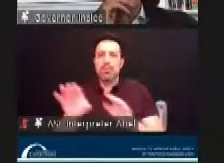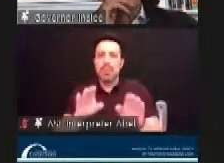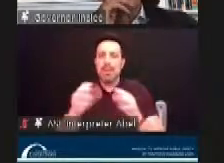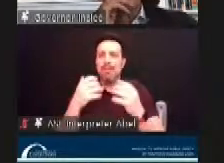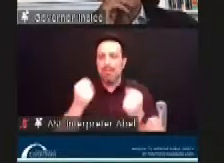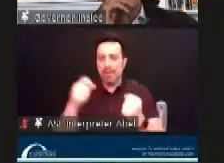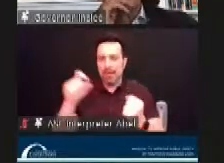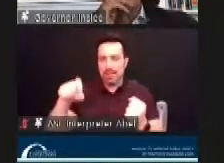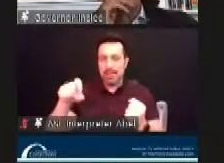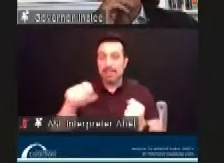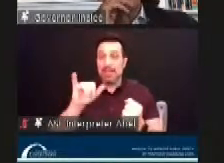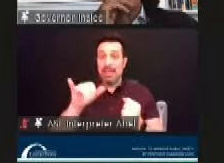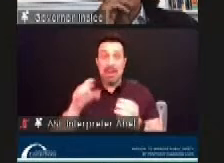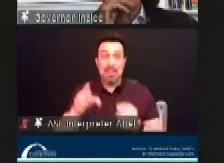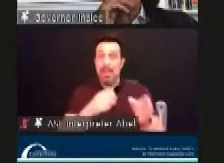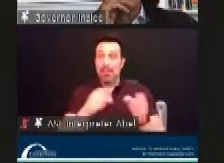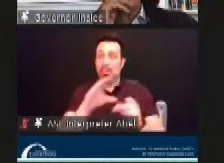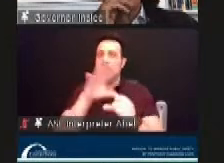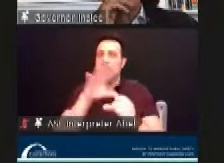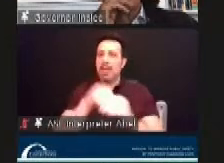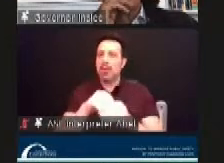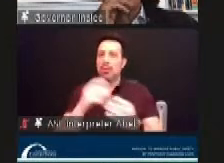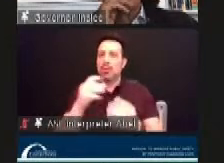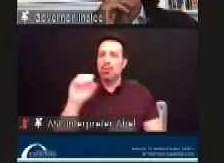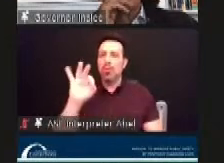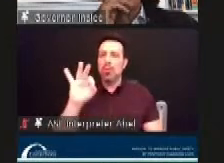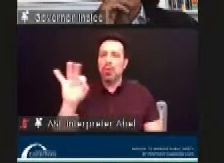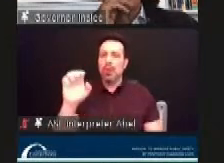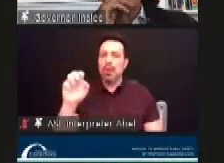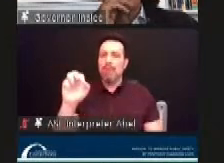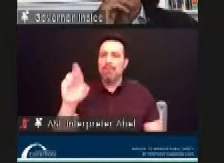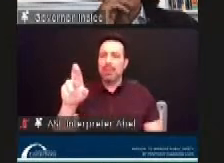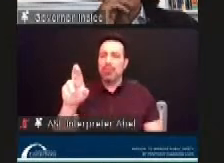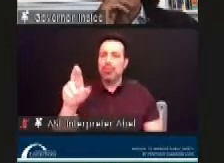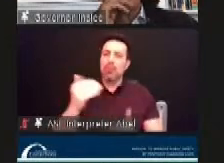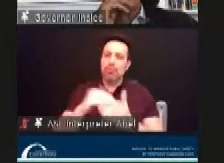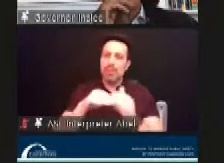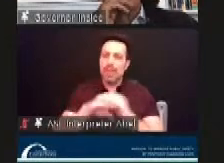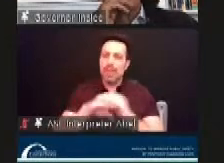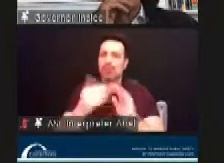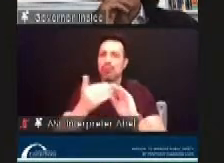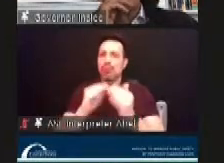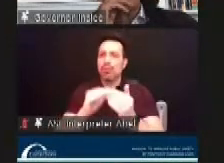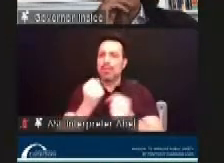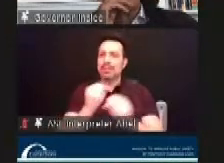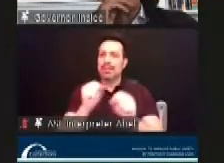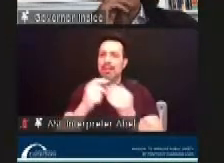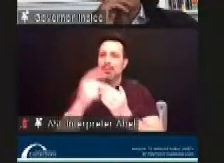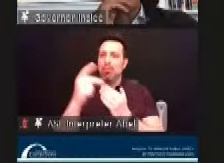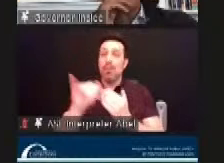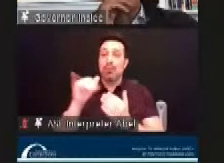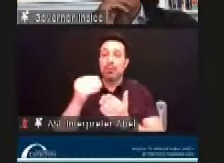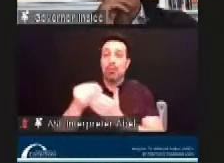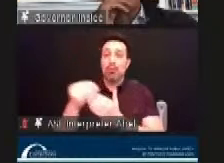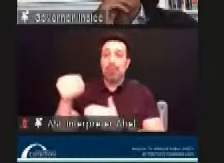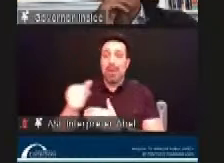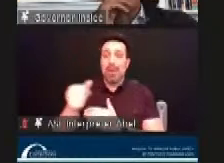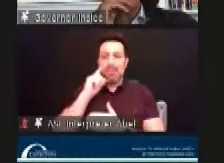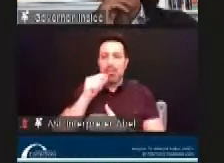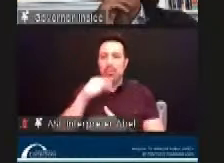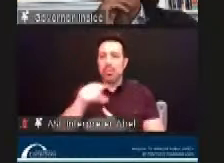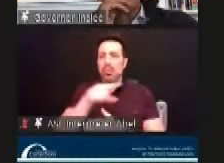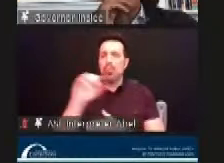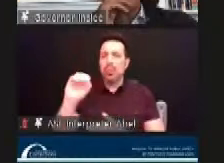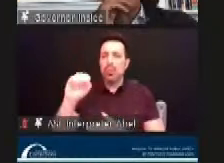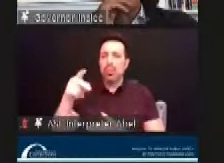needs. These pathways include the Offender Reentry Community Safety Program and grants for those with opioid use disorder